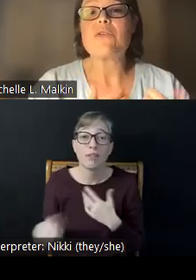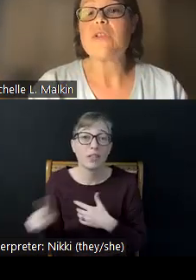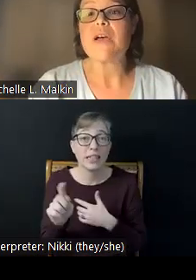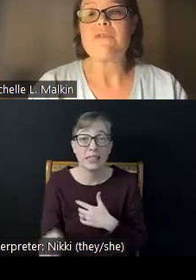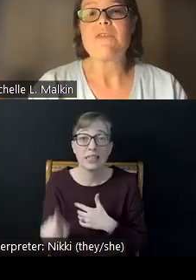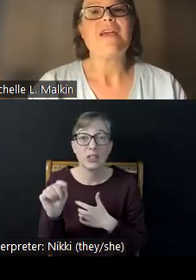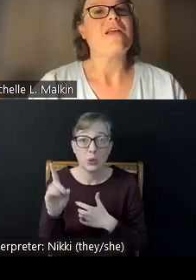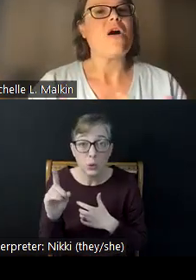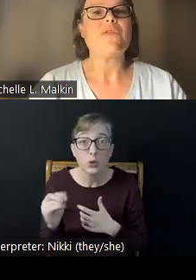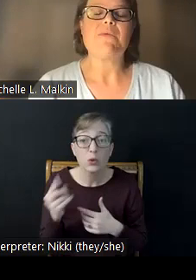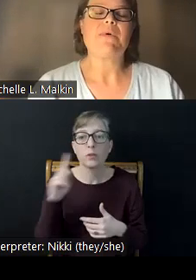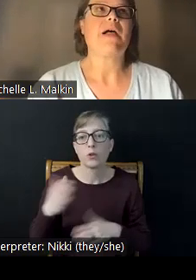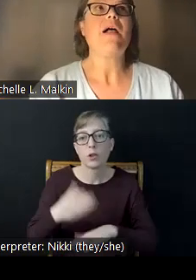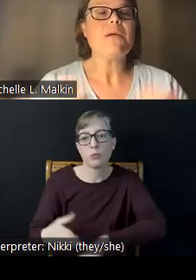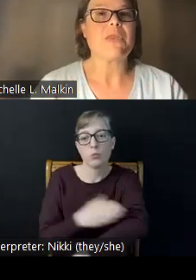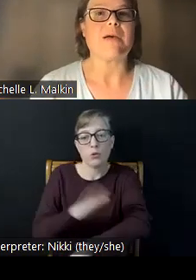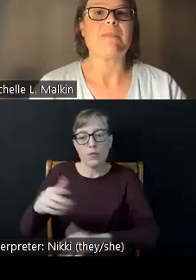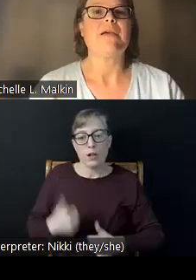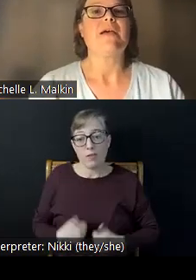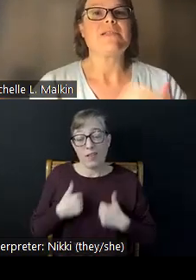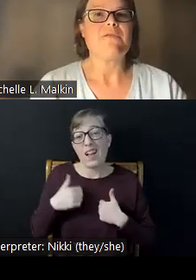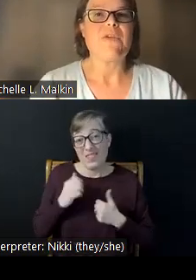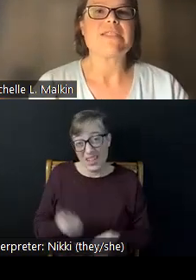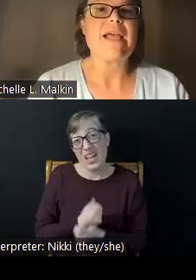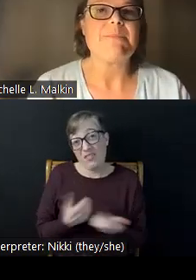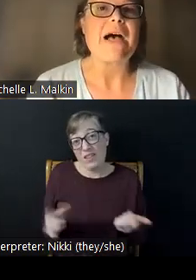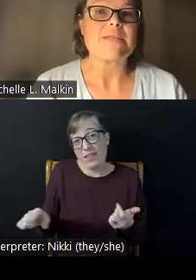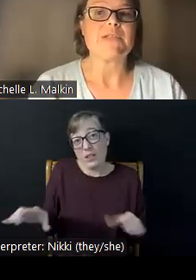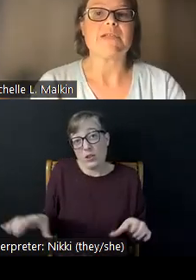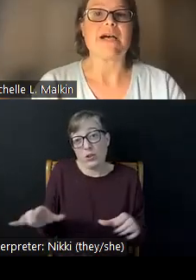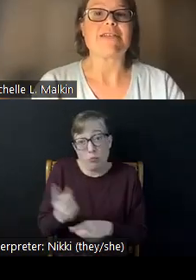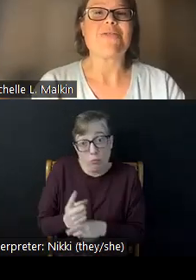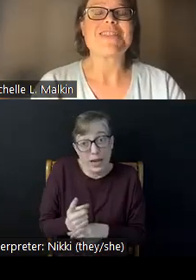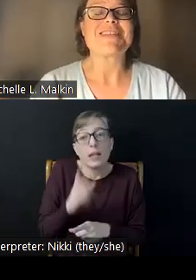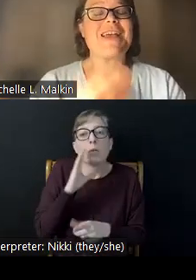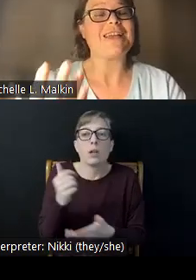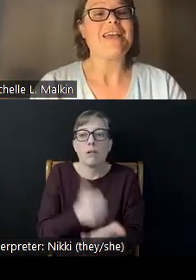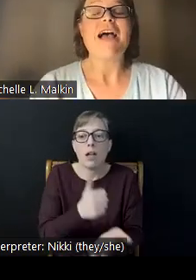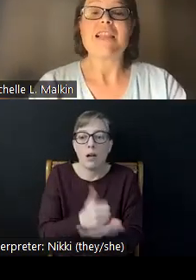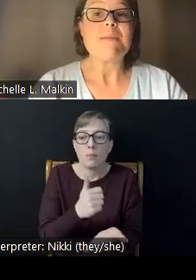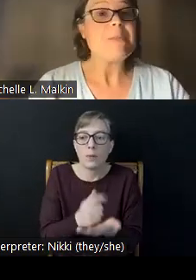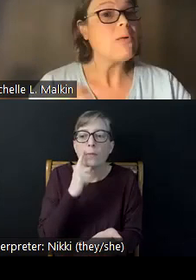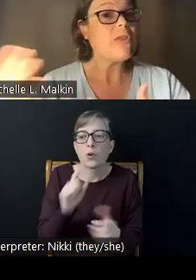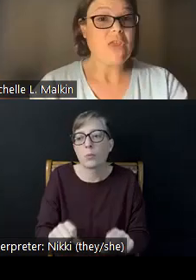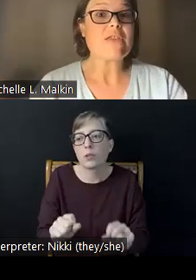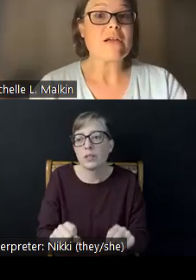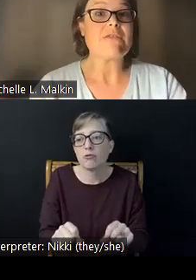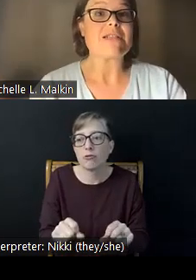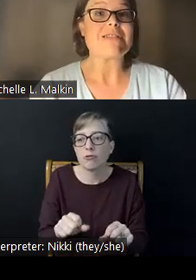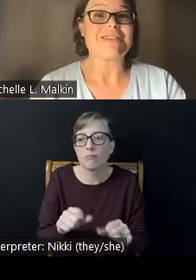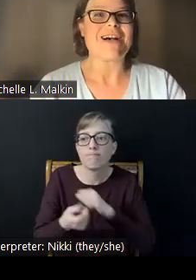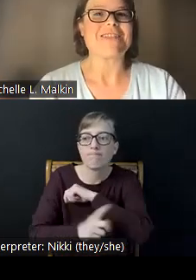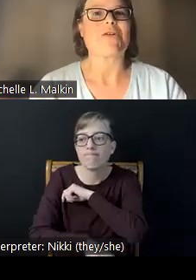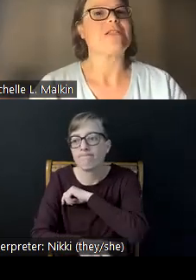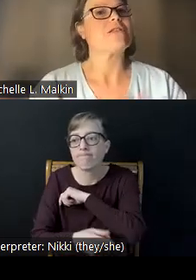better their life. And all that will help them as they face any possible legal consequences. And a lot of people will think they're going to